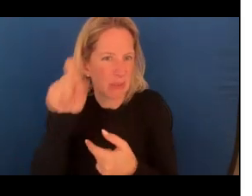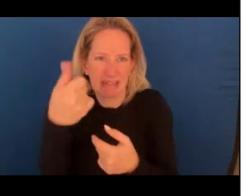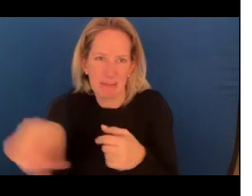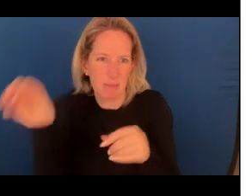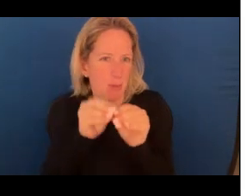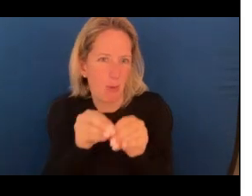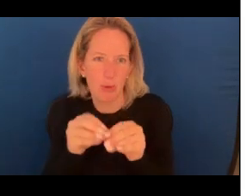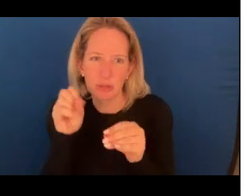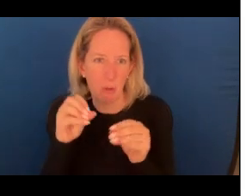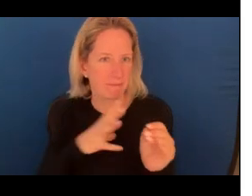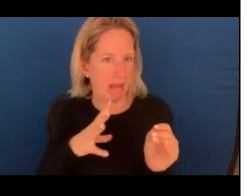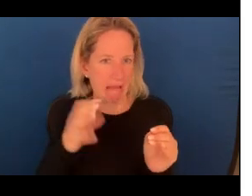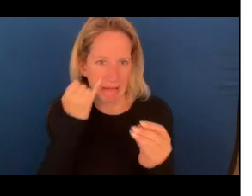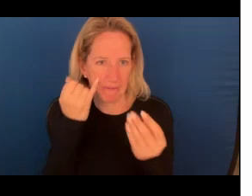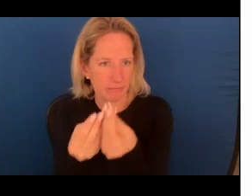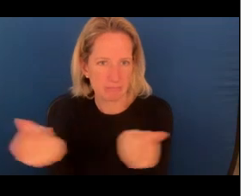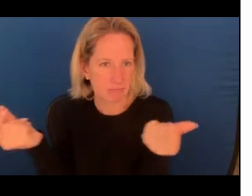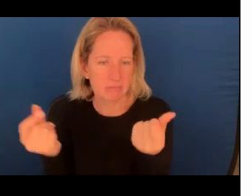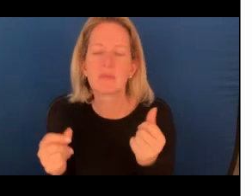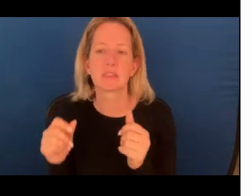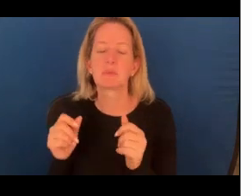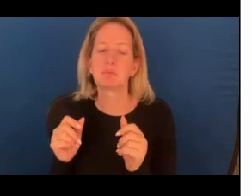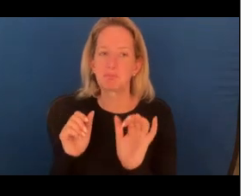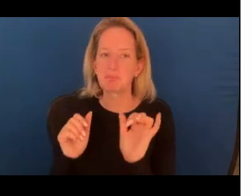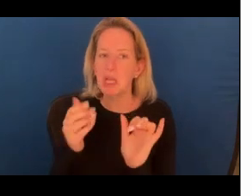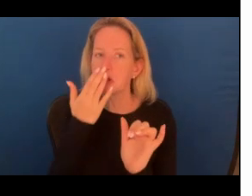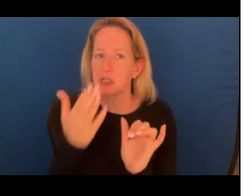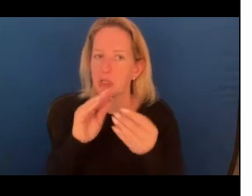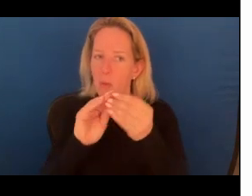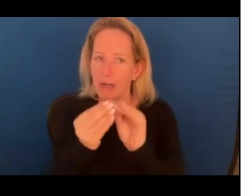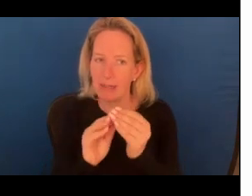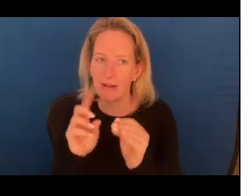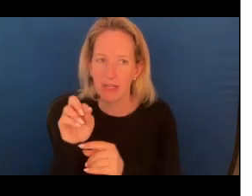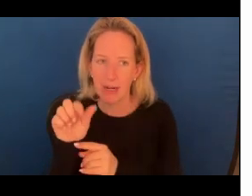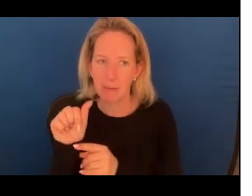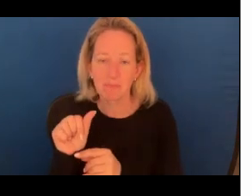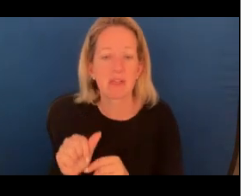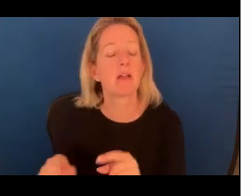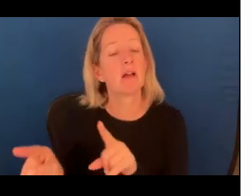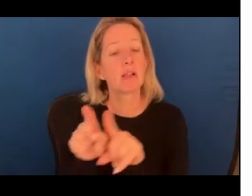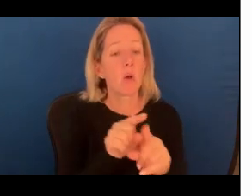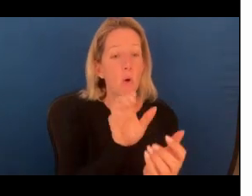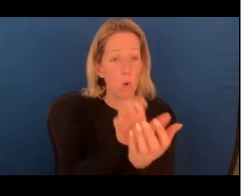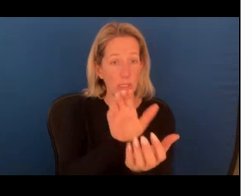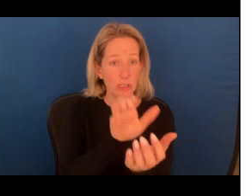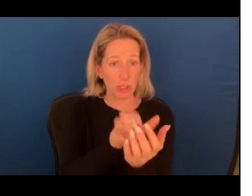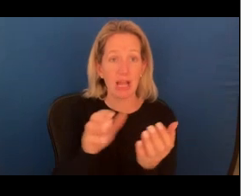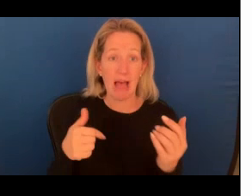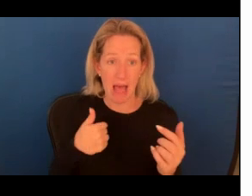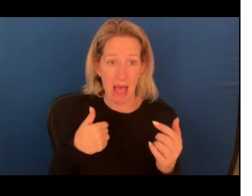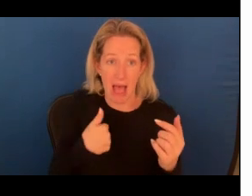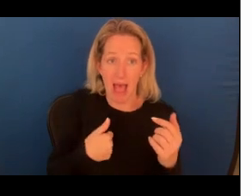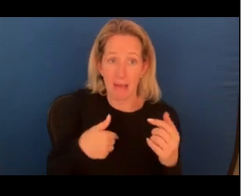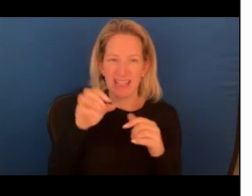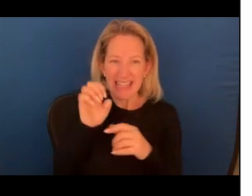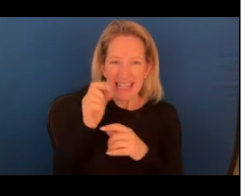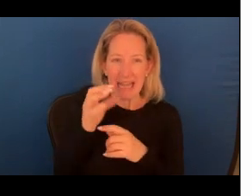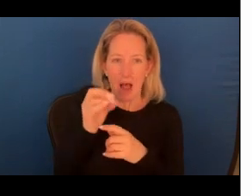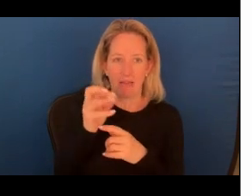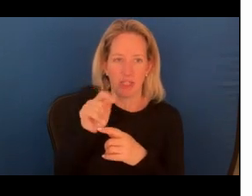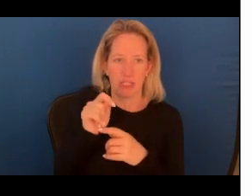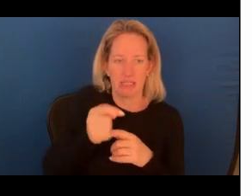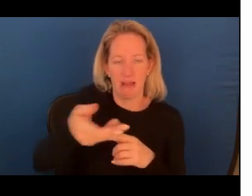Next. Another thing, staying in the theme of oysters, I'm an ecologist that was hired on to do this debris work, and I'm slowly but